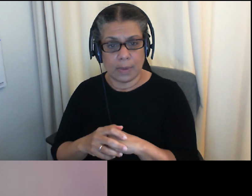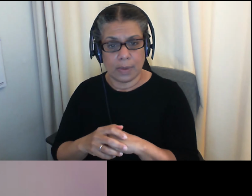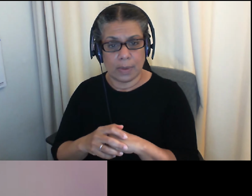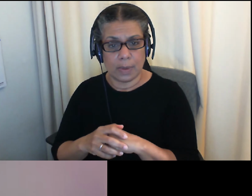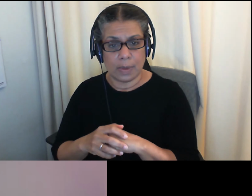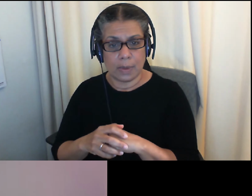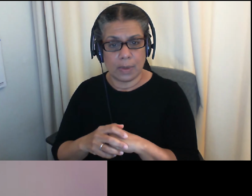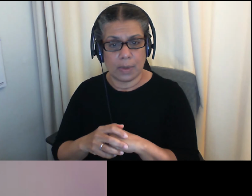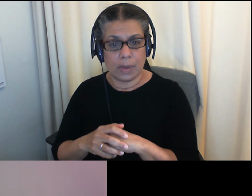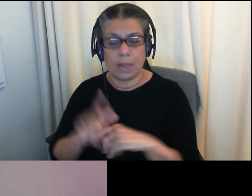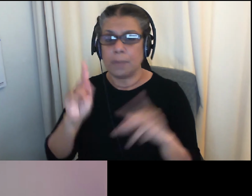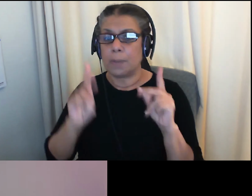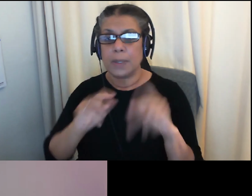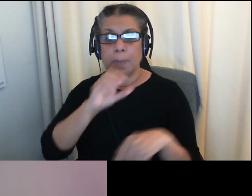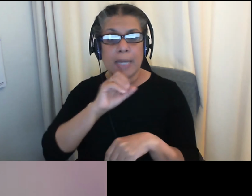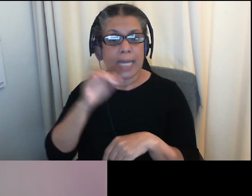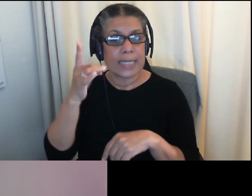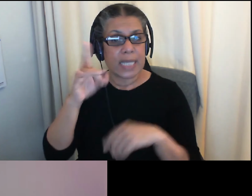below 18.